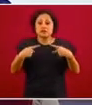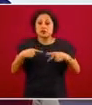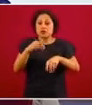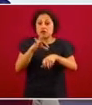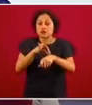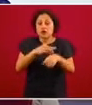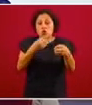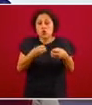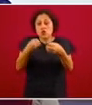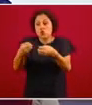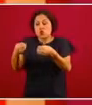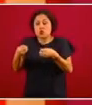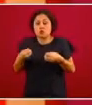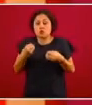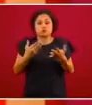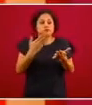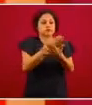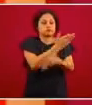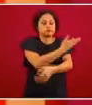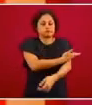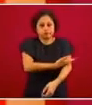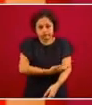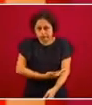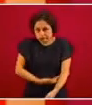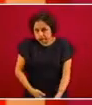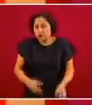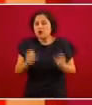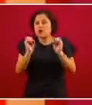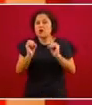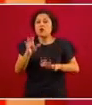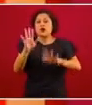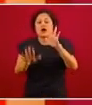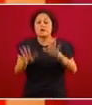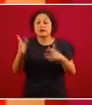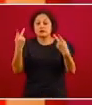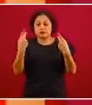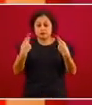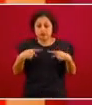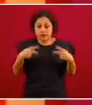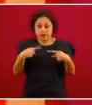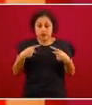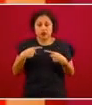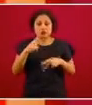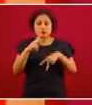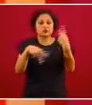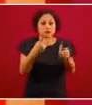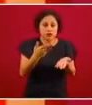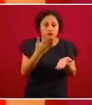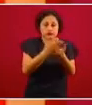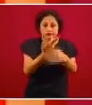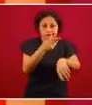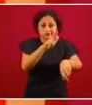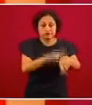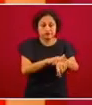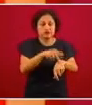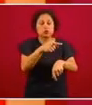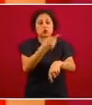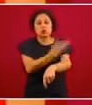require to have special attention when it comes to their health services infrastructure.